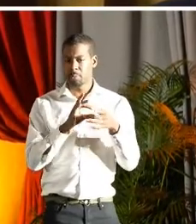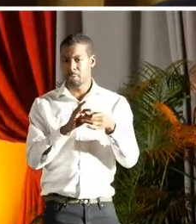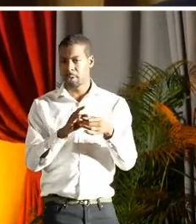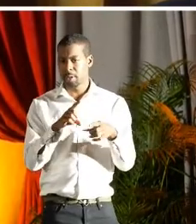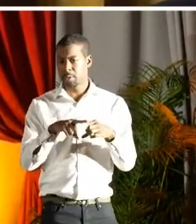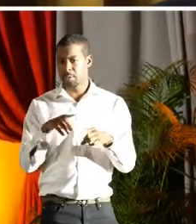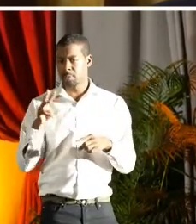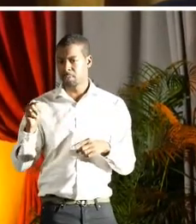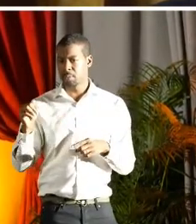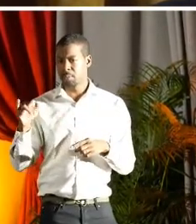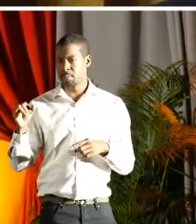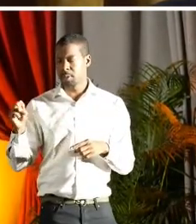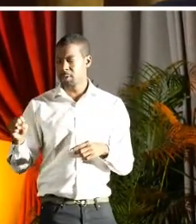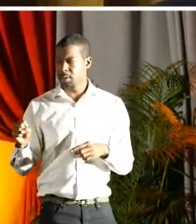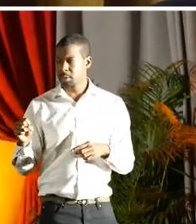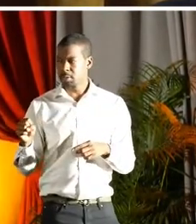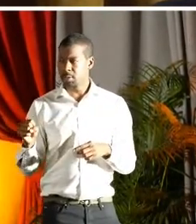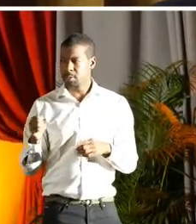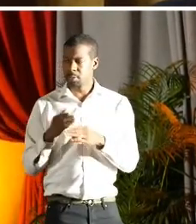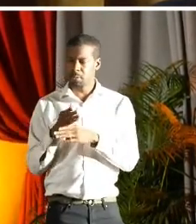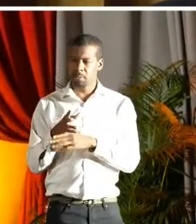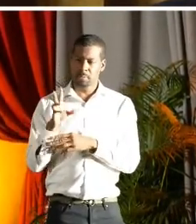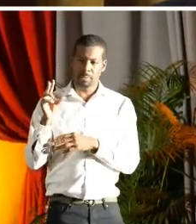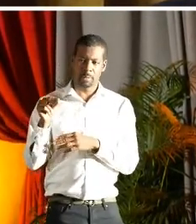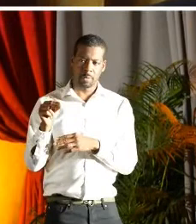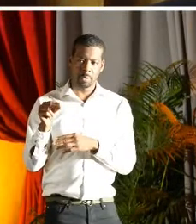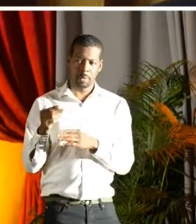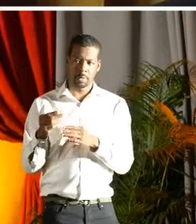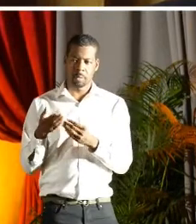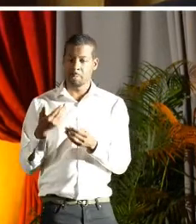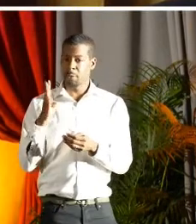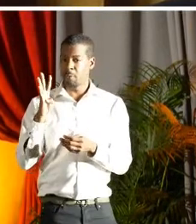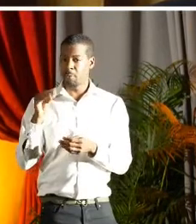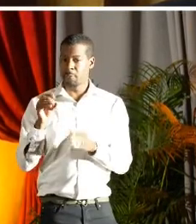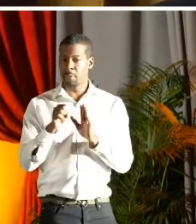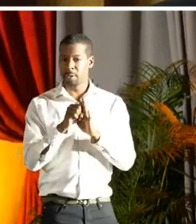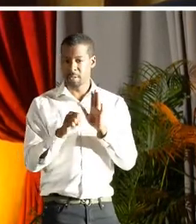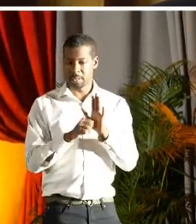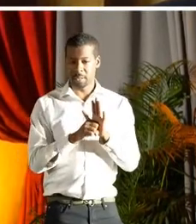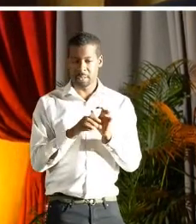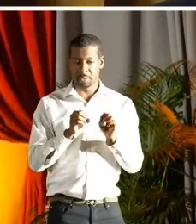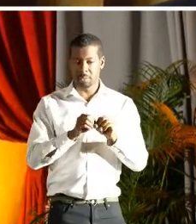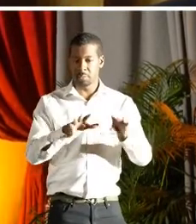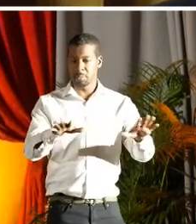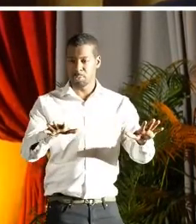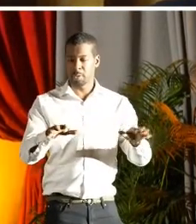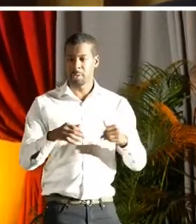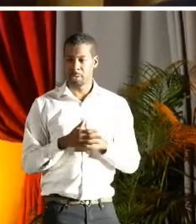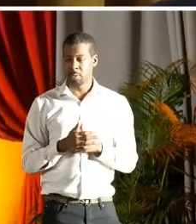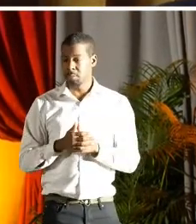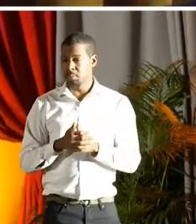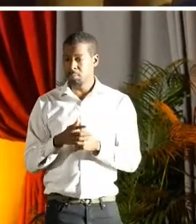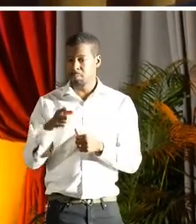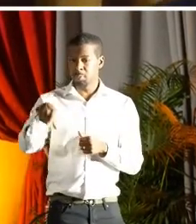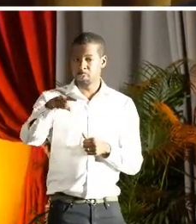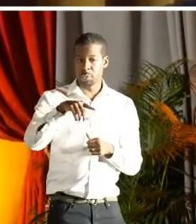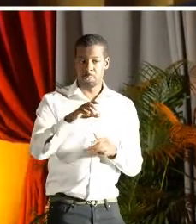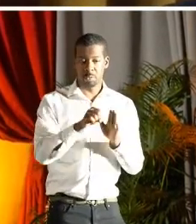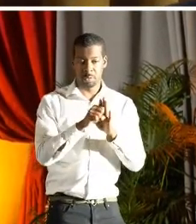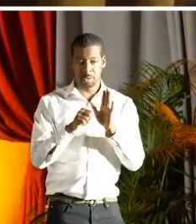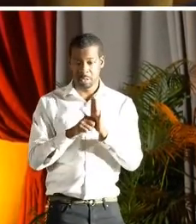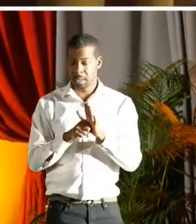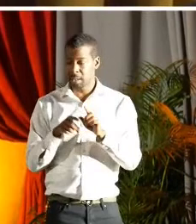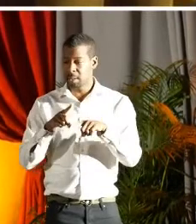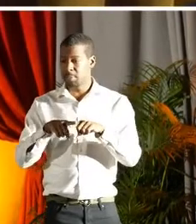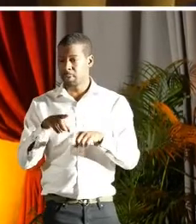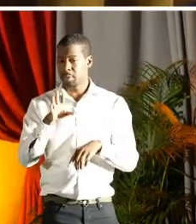to Mississippi, there were over 30 almost 40 states across this nation. So yeah, your state too,